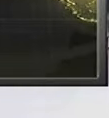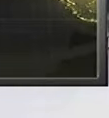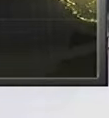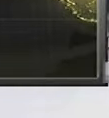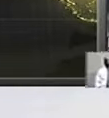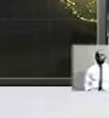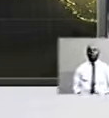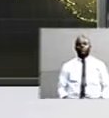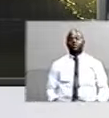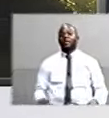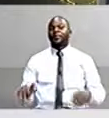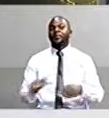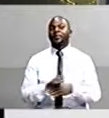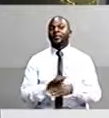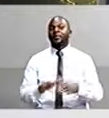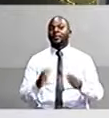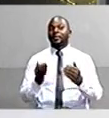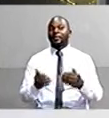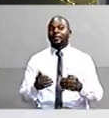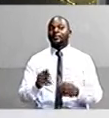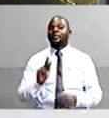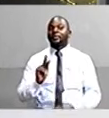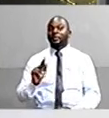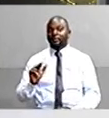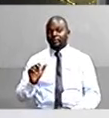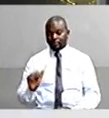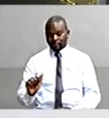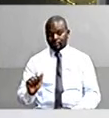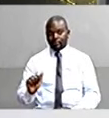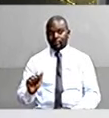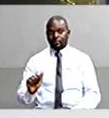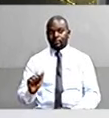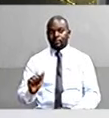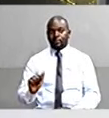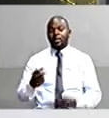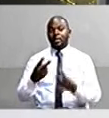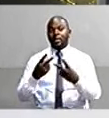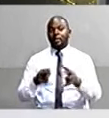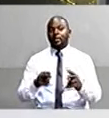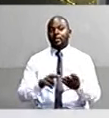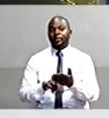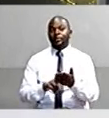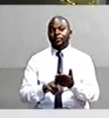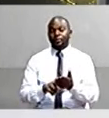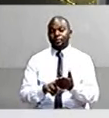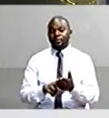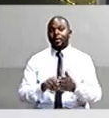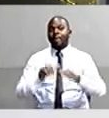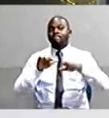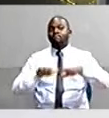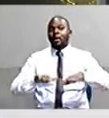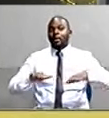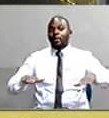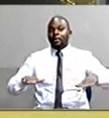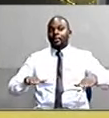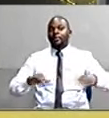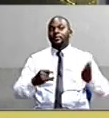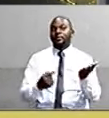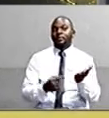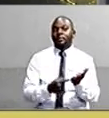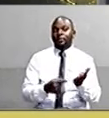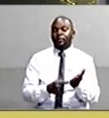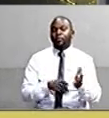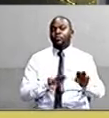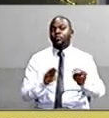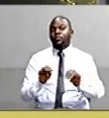Stock business now. And Kampala Capital City Authority is due to start using smart parking technology to manage parking and